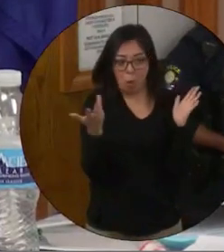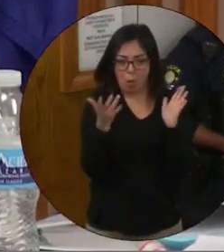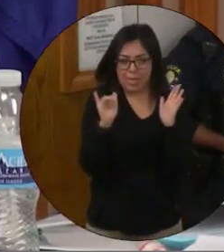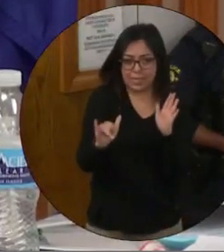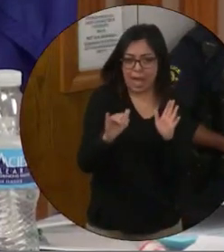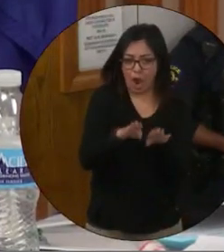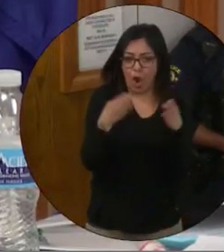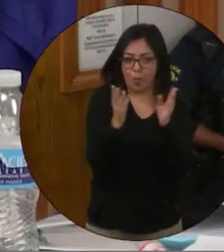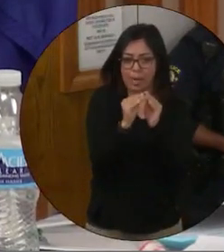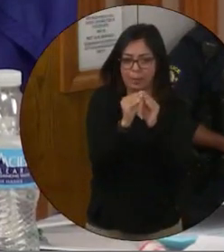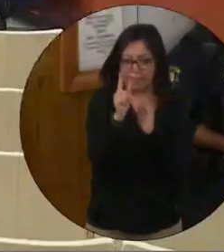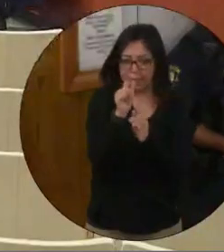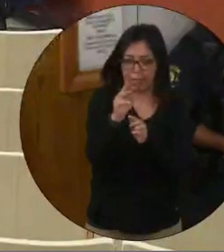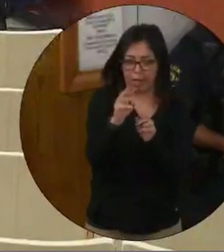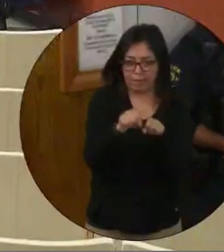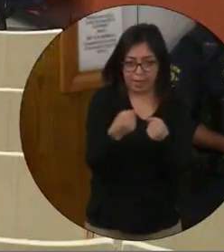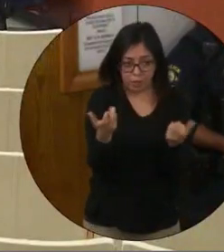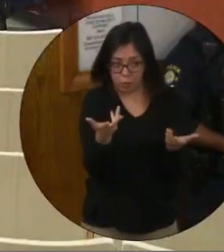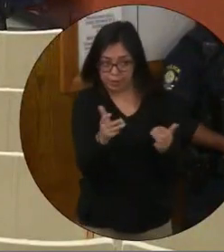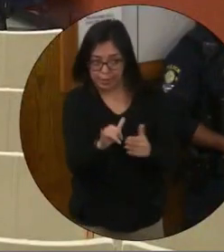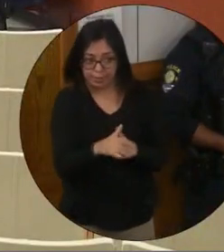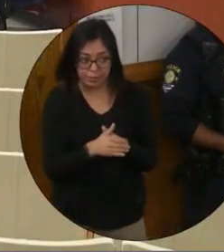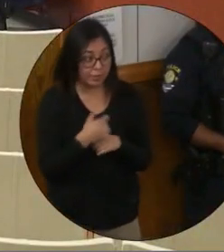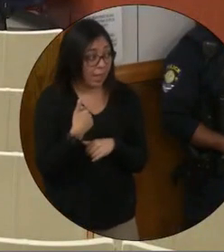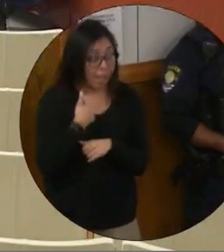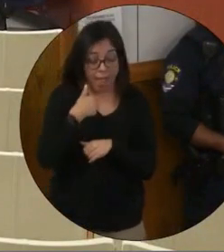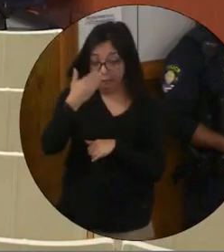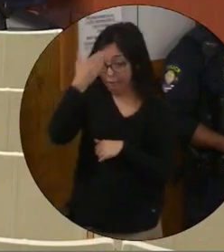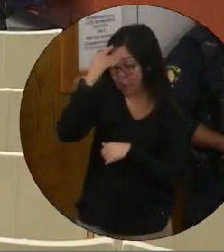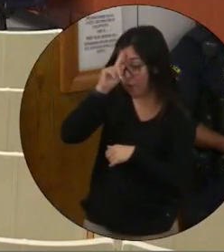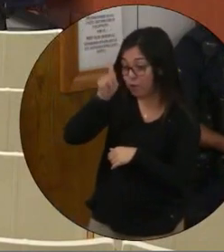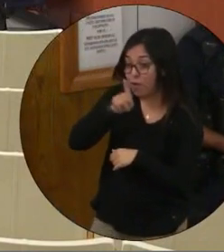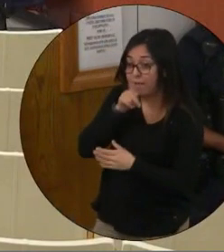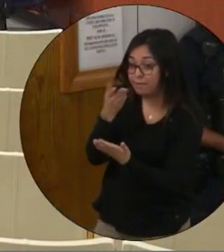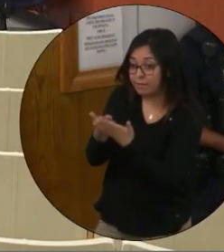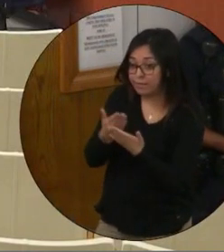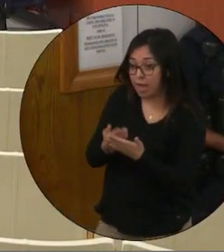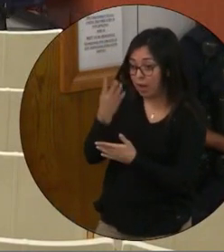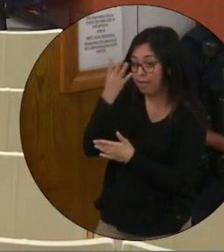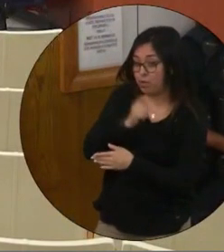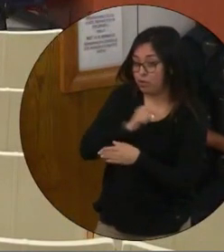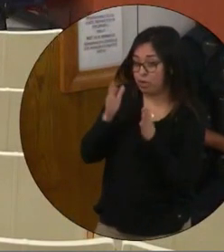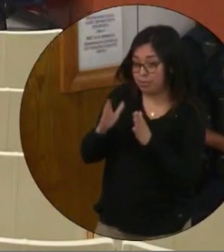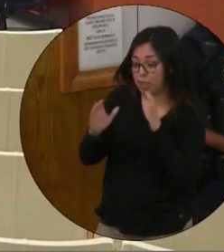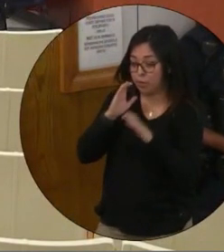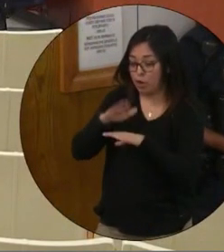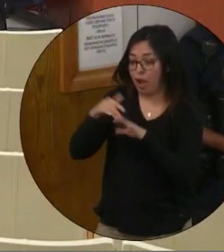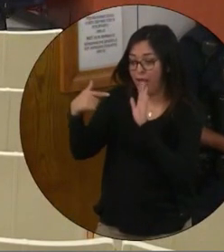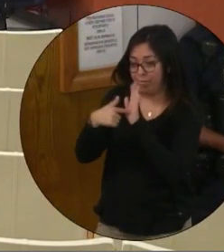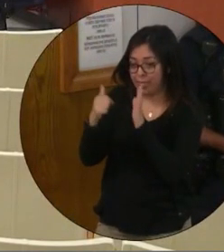law violation? I know for a fact that 4 trustees communicated on this agenda